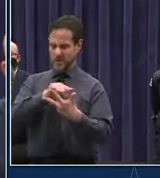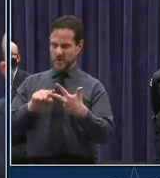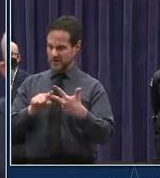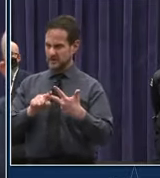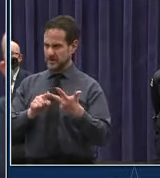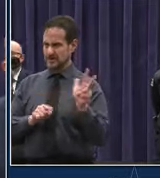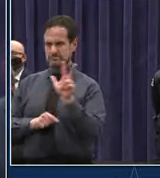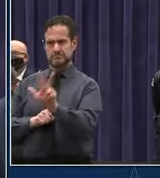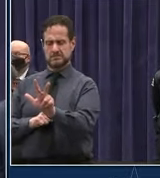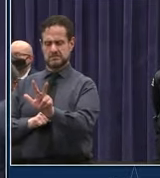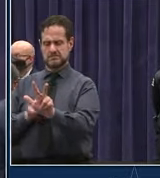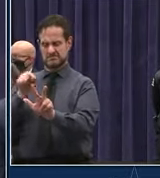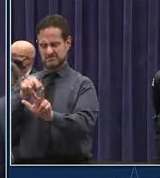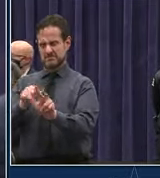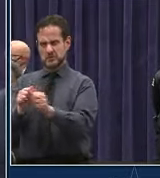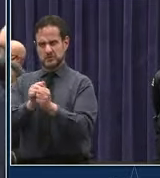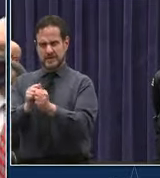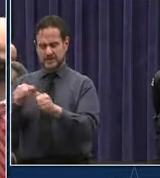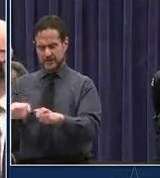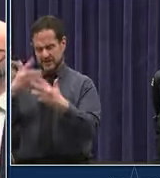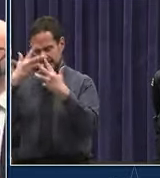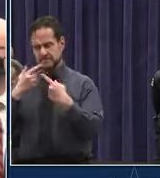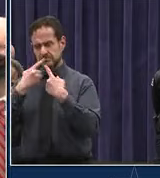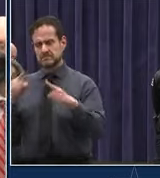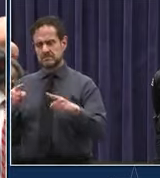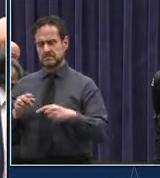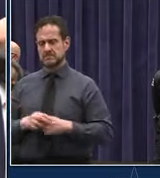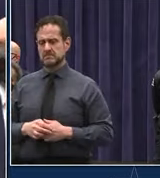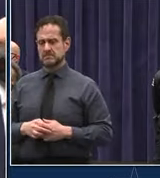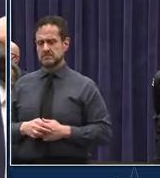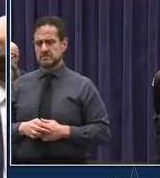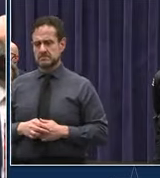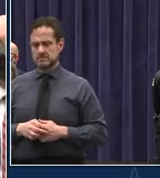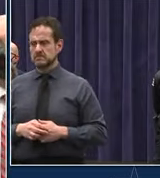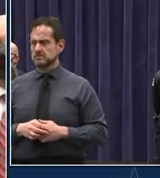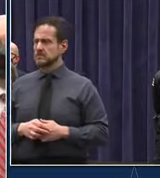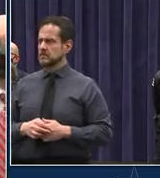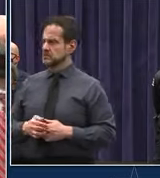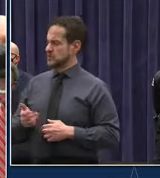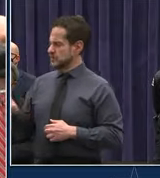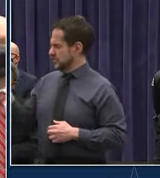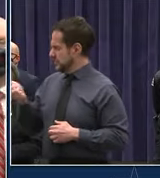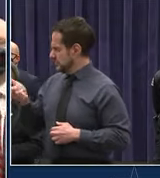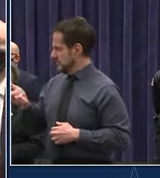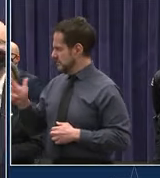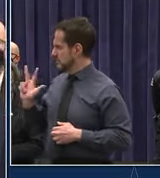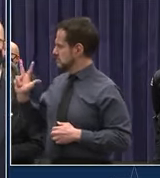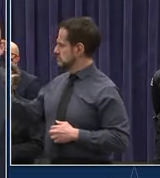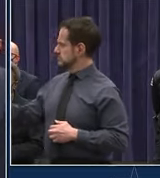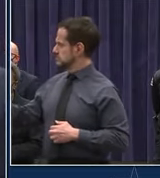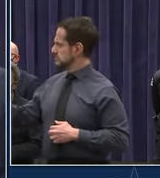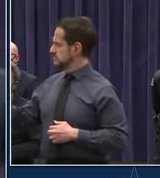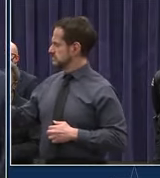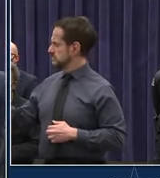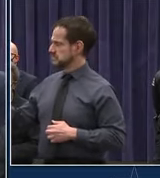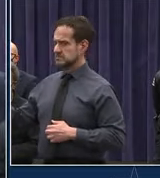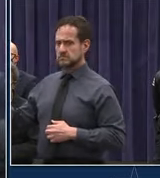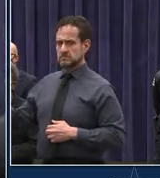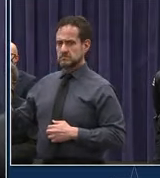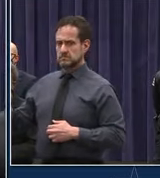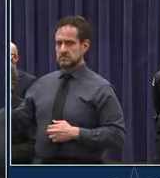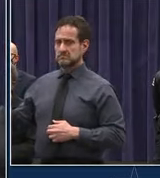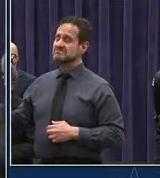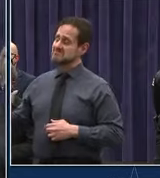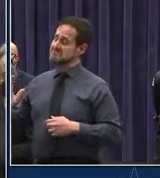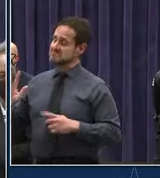question. I'm not sure who would like to field this, but Alderman Cardenas talked about the community coming together. Unfortunately, I've covered many of these